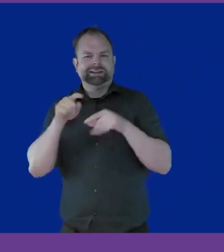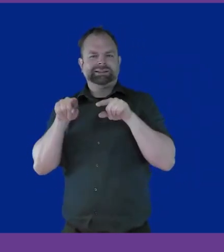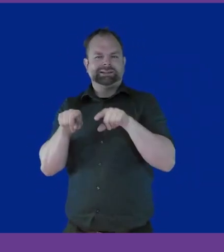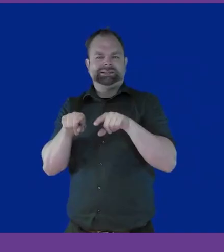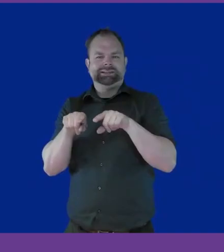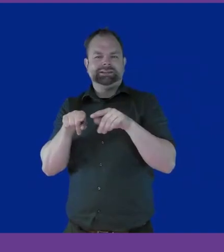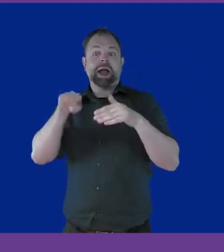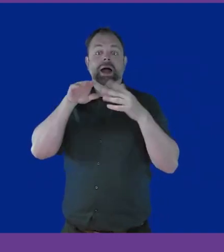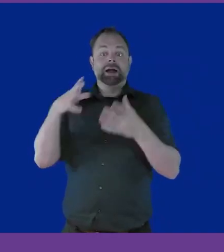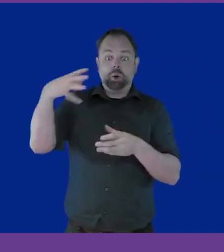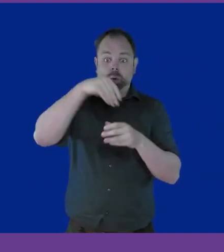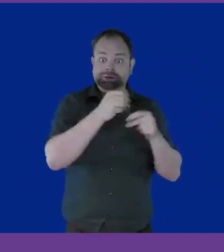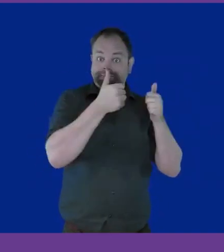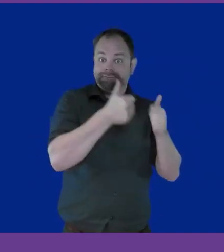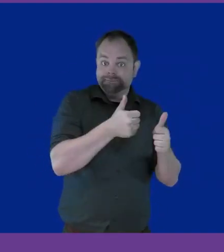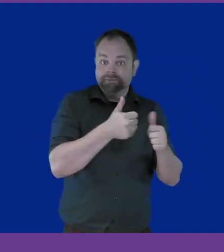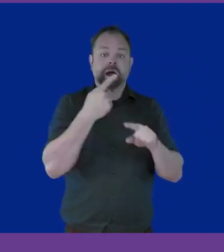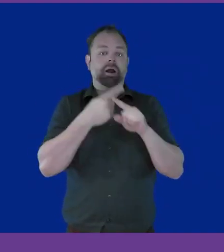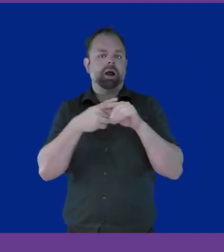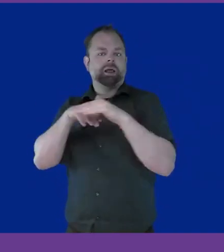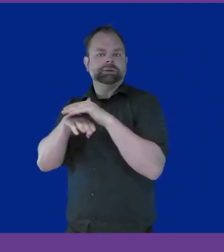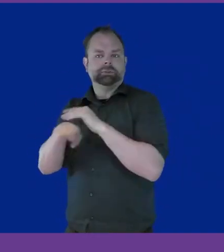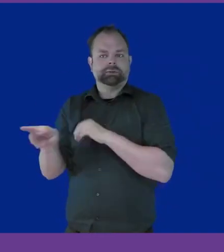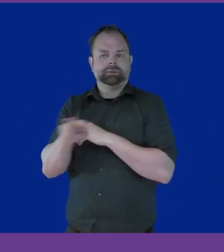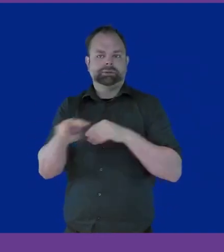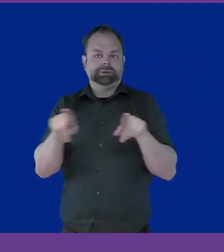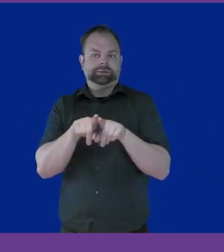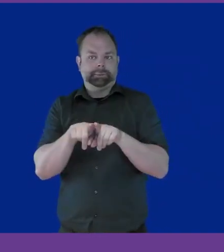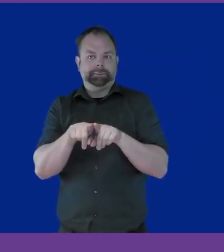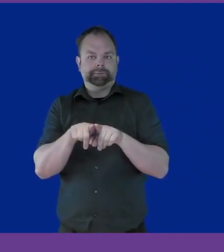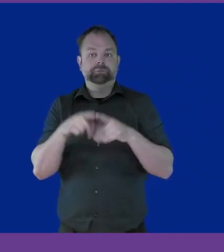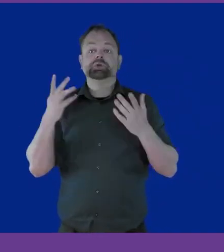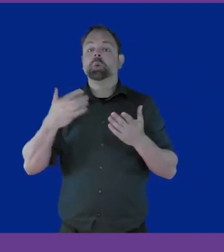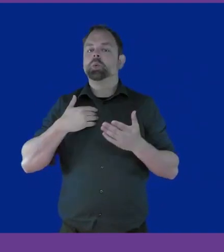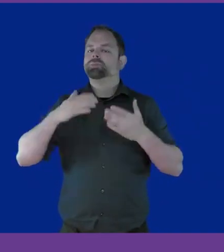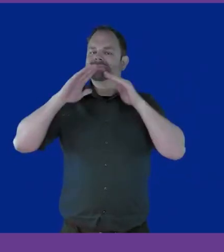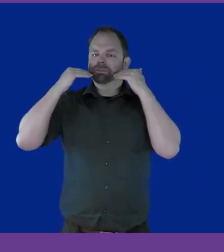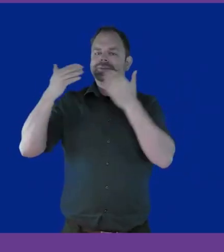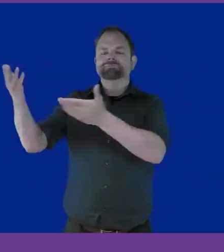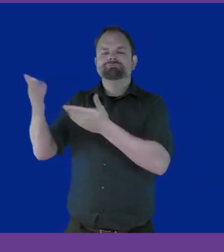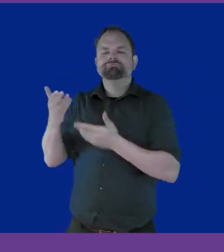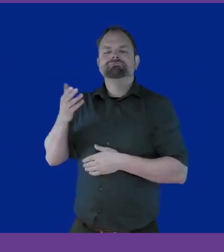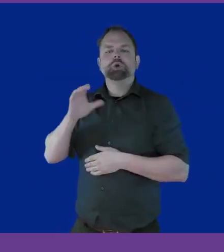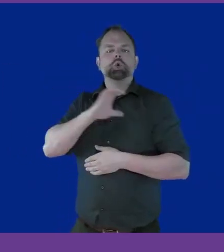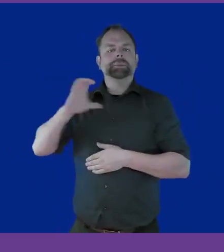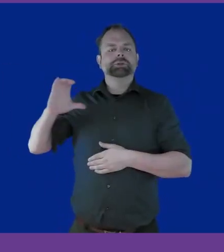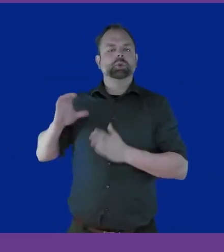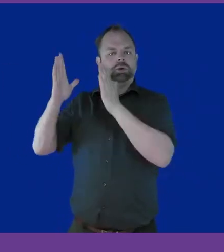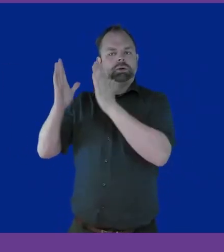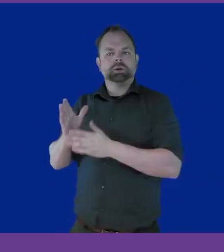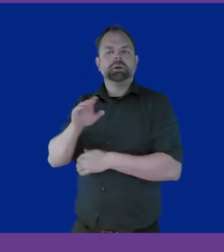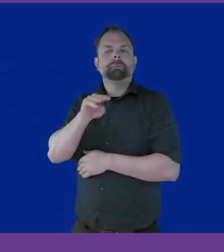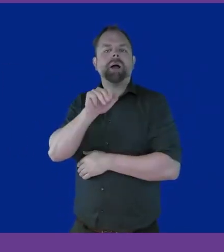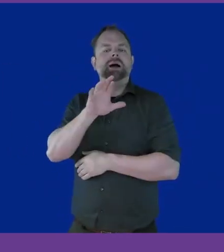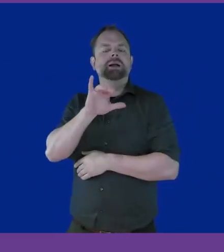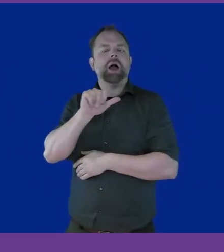services, you're an inspiration for us on this, not only through the Accessibility Act, but also indeed, if you